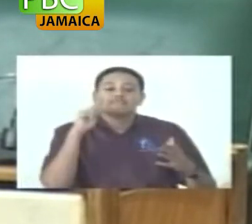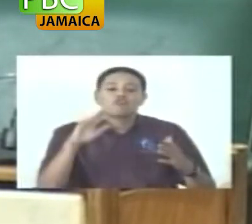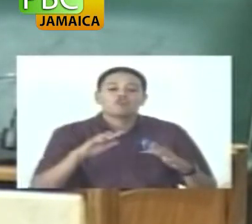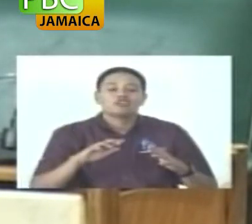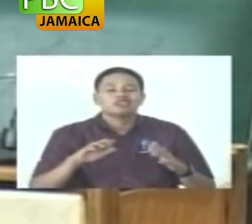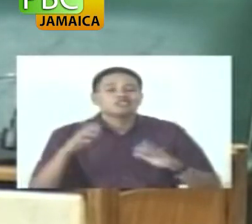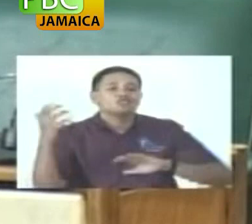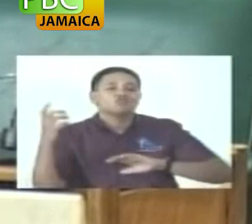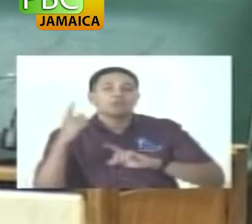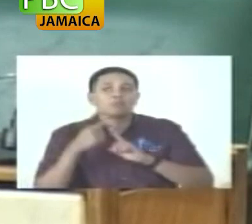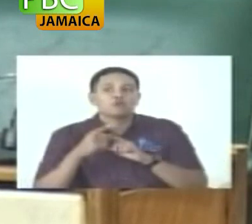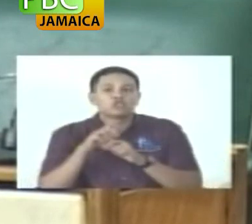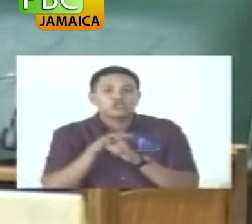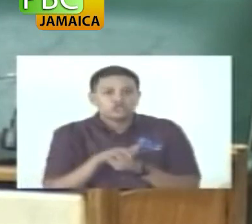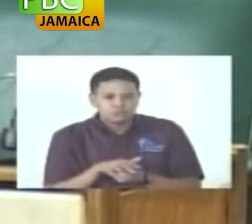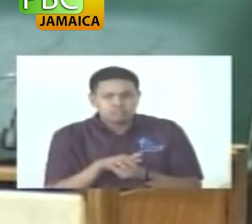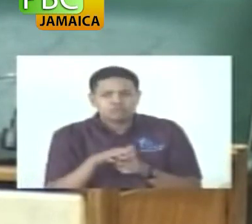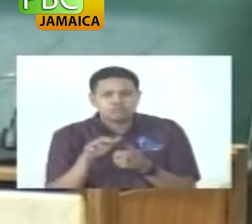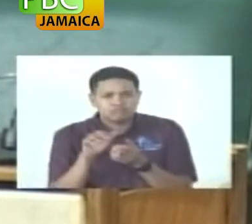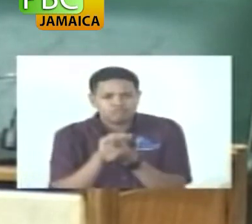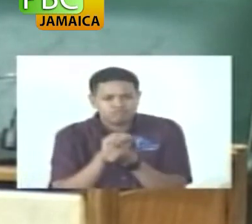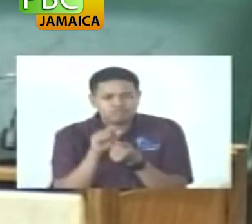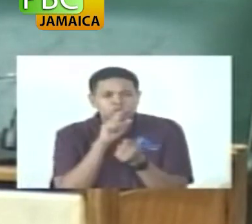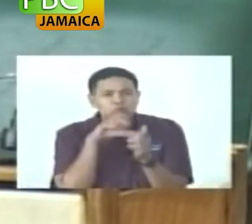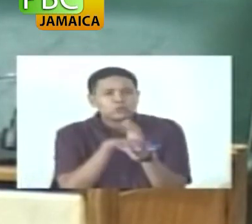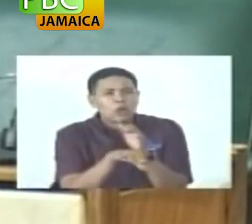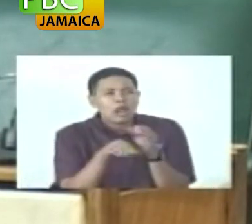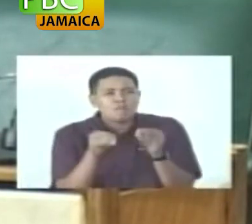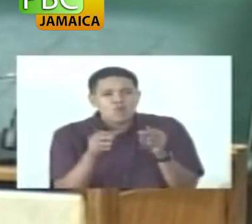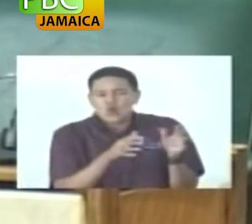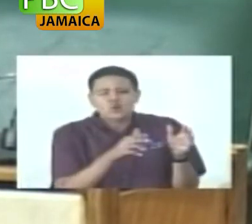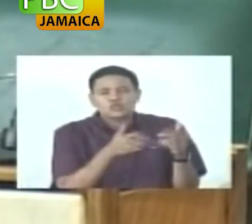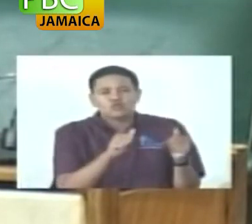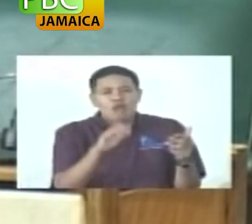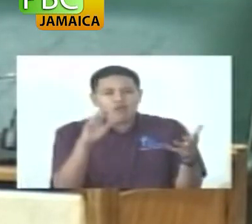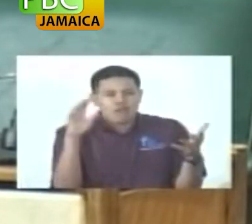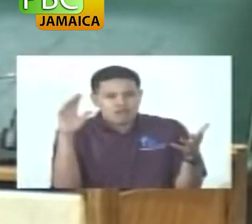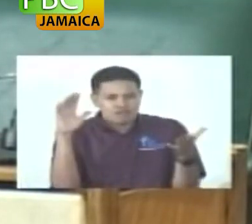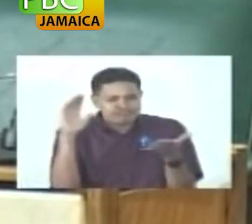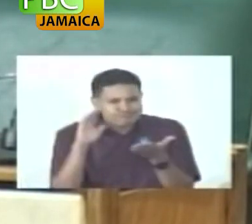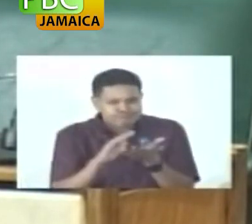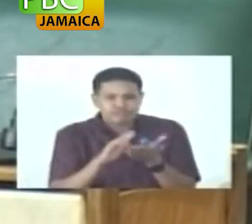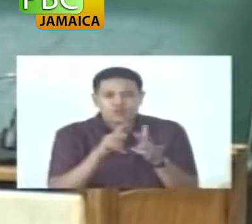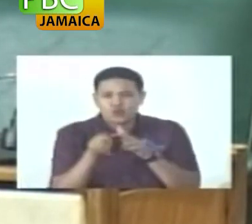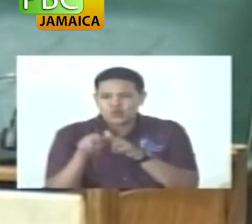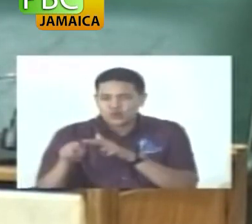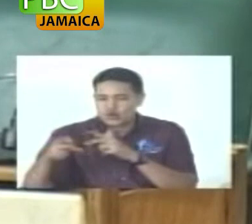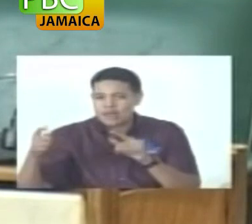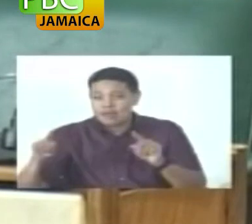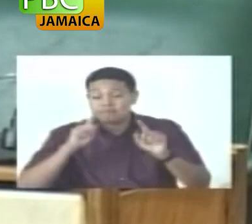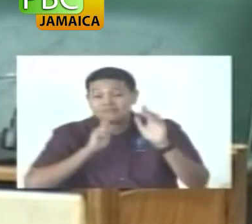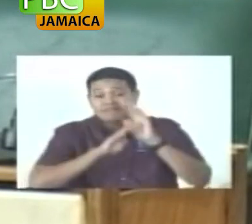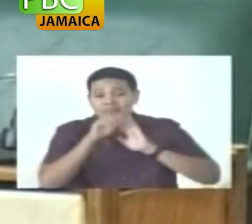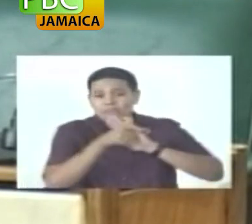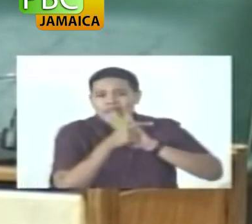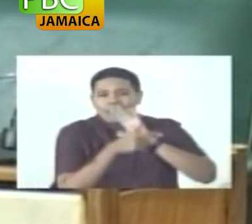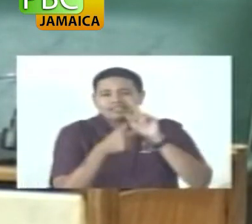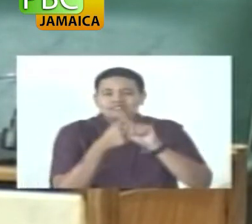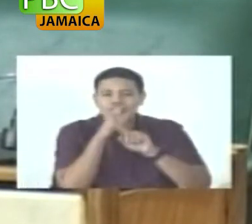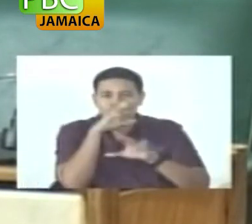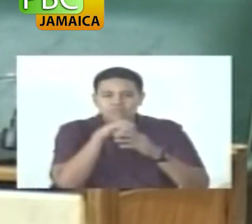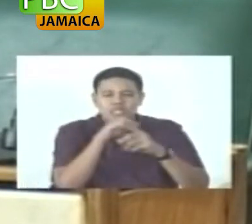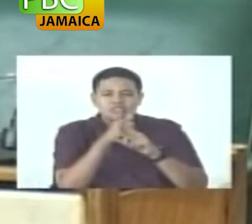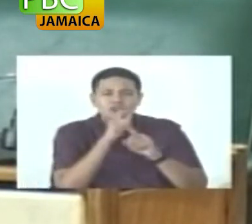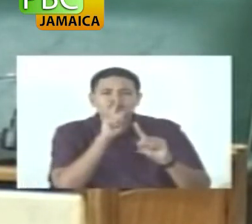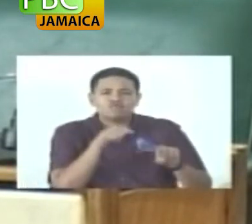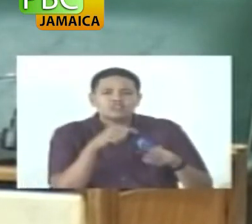and suppression of criminal organizations and related matters. The development and adoption of the Act was in part also a